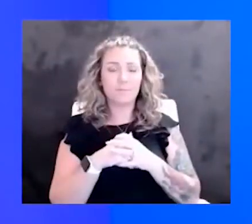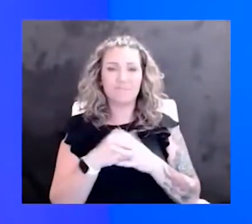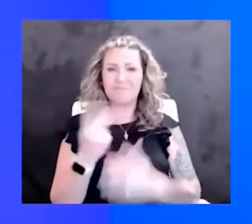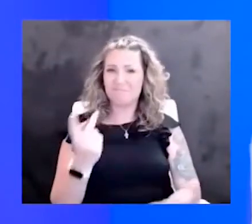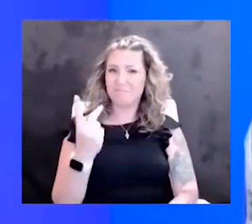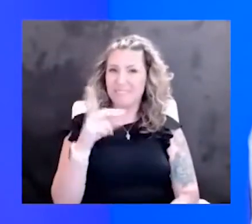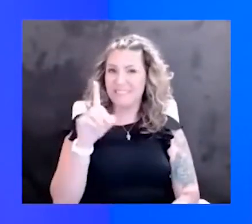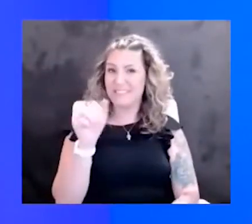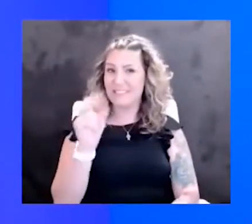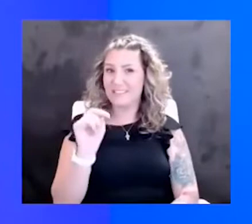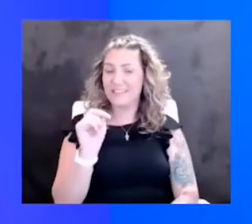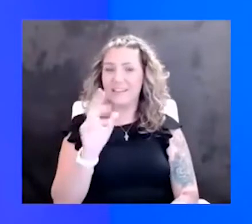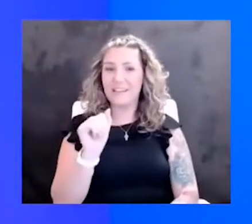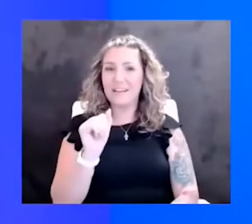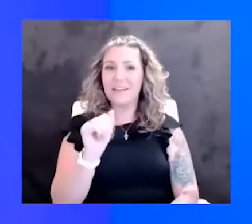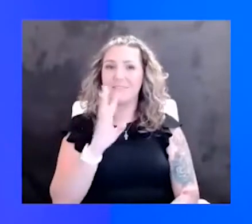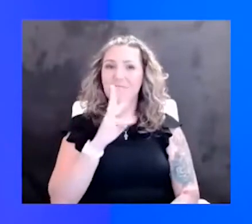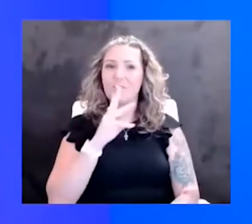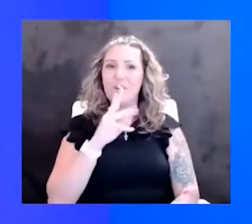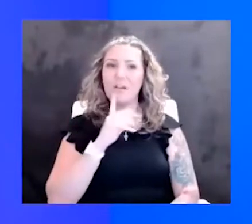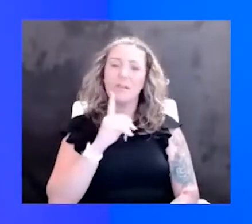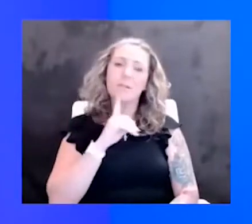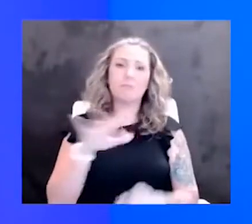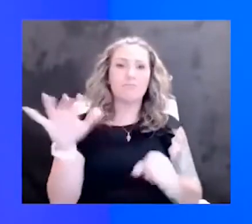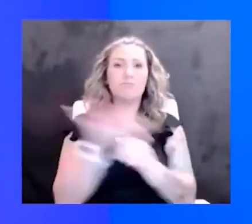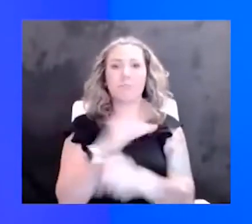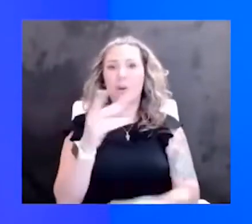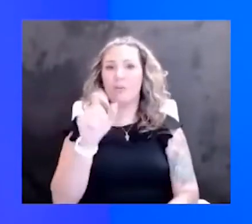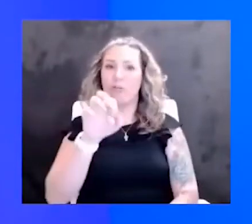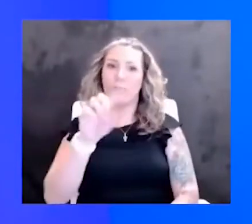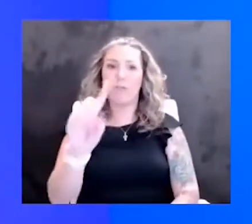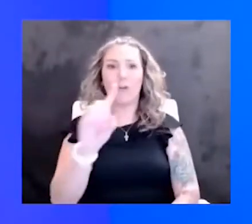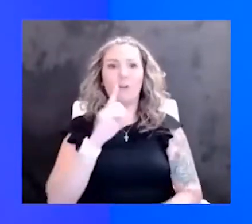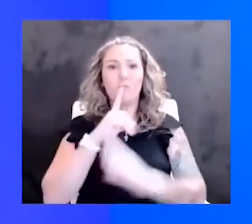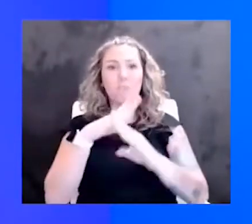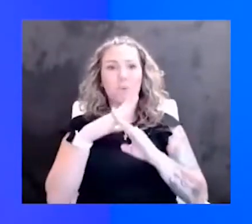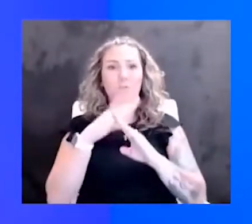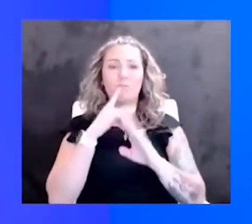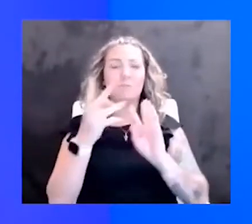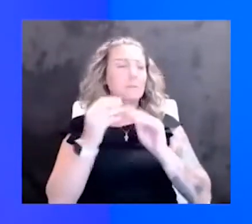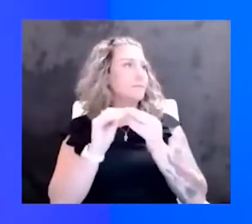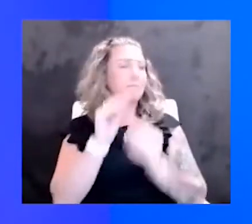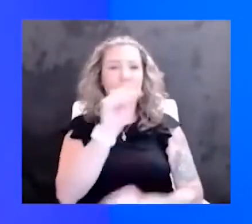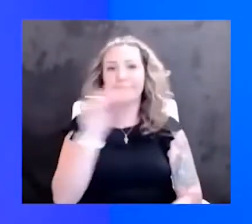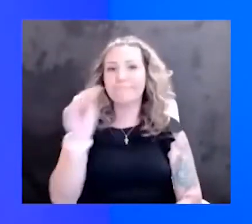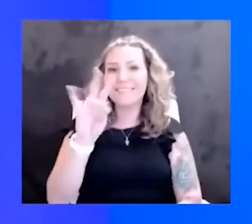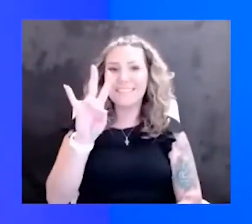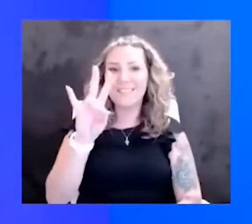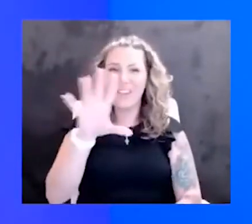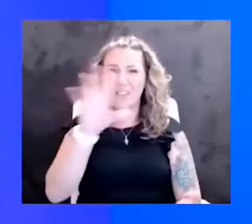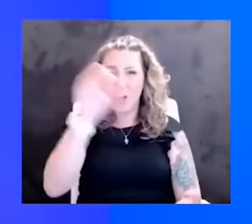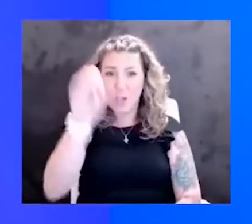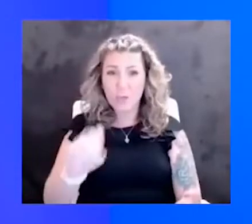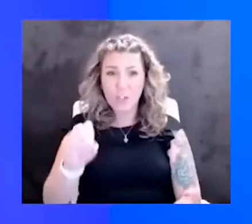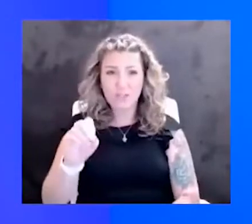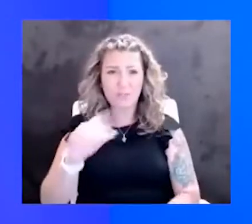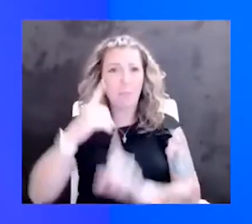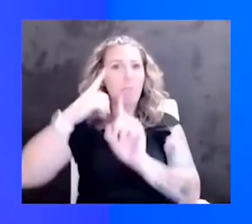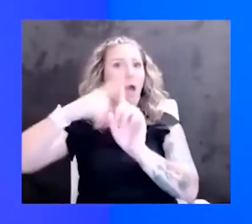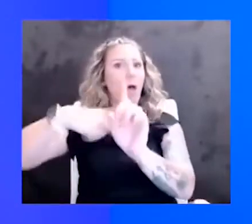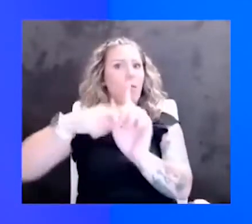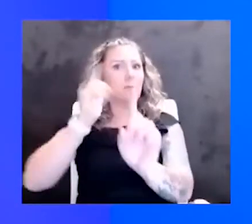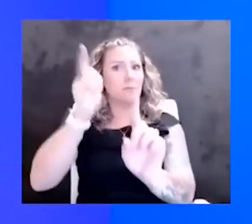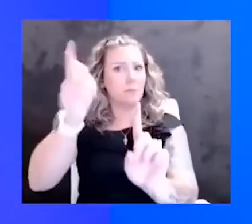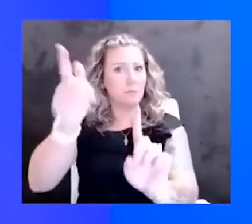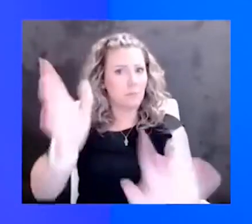herd immunity, whatever that, if there's a number and let's say we pluck 75%, that's still months out. Yeah. It could be as far as